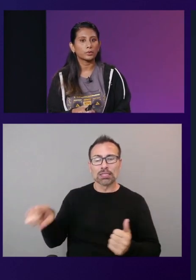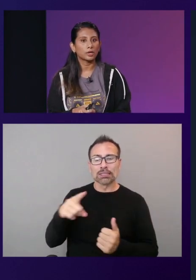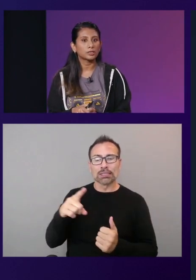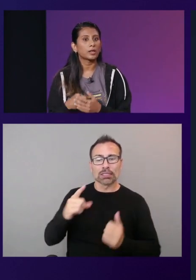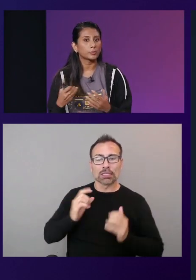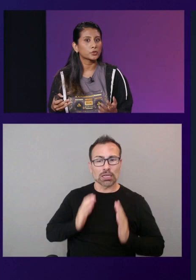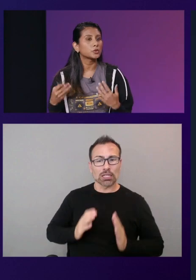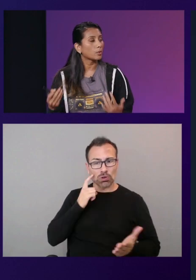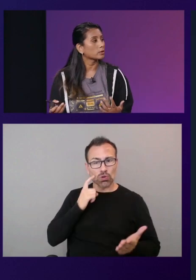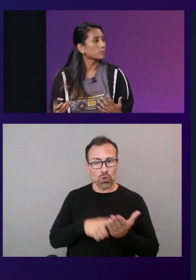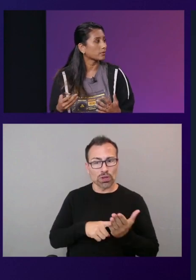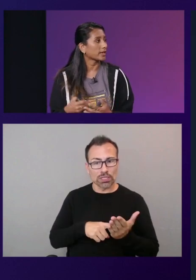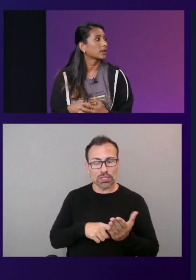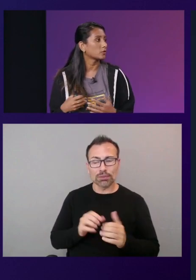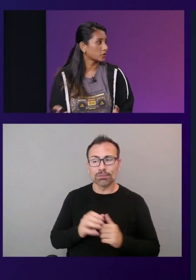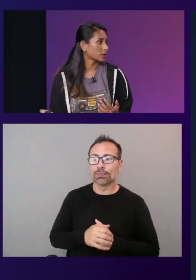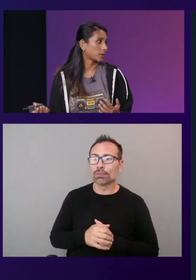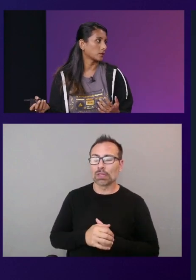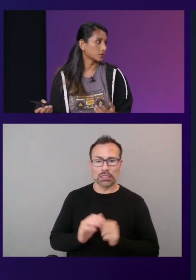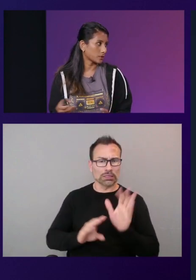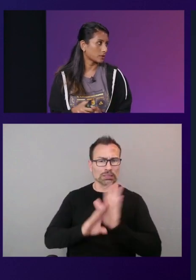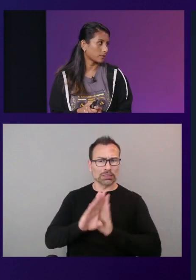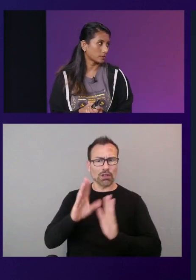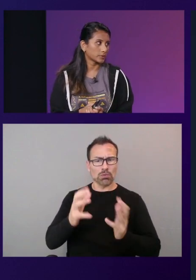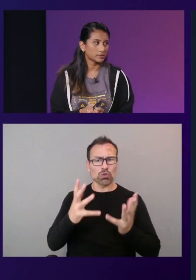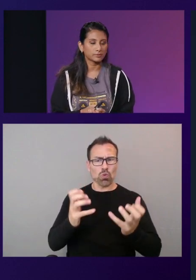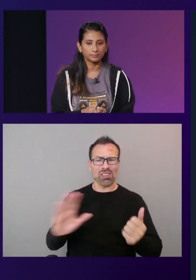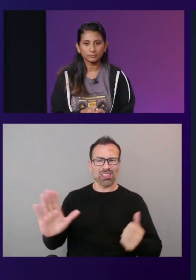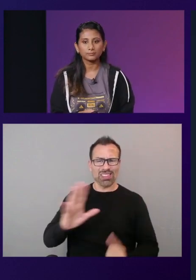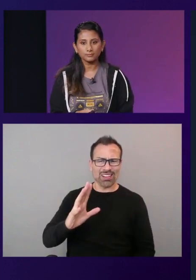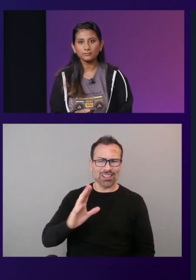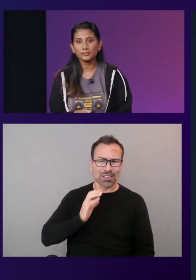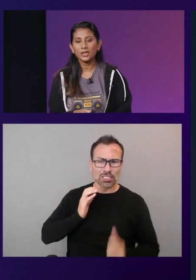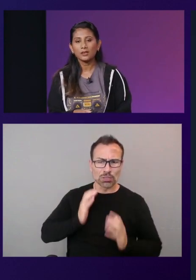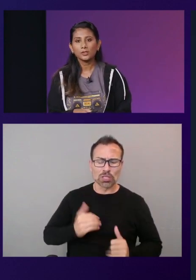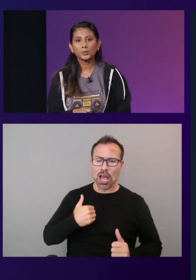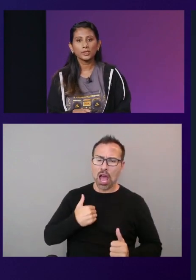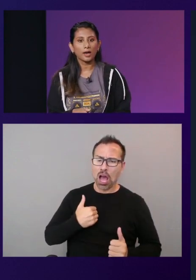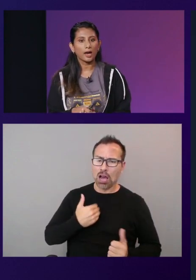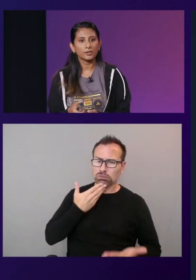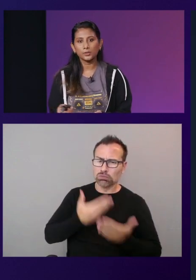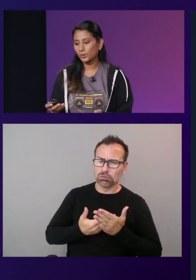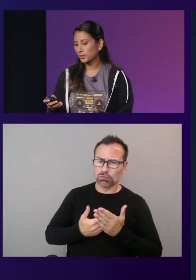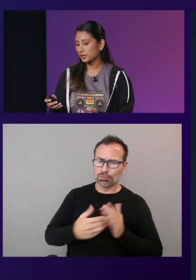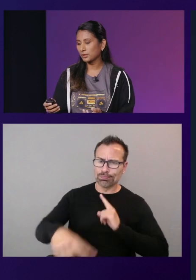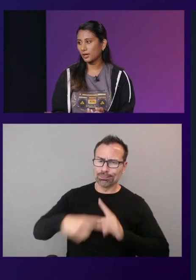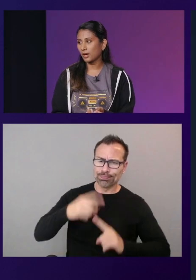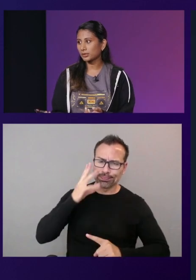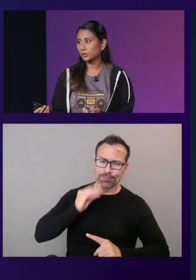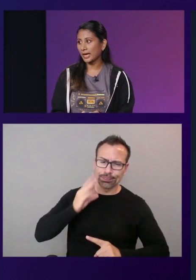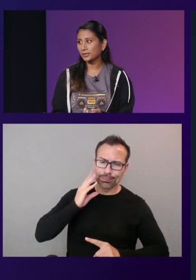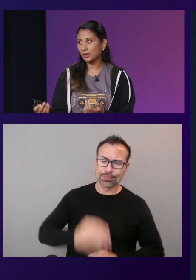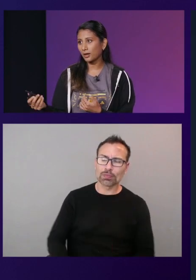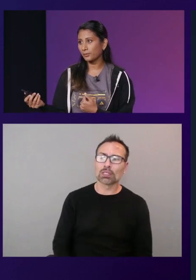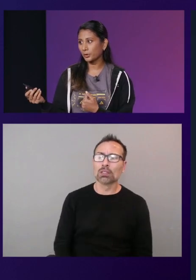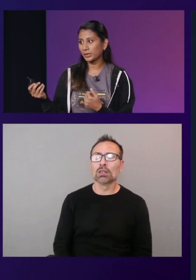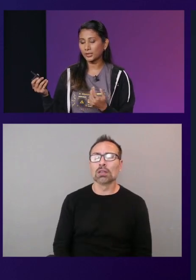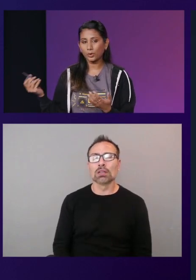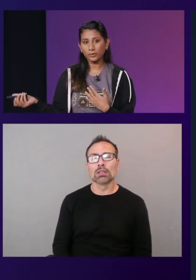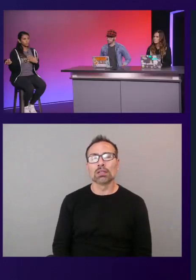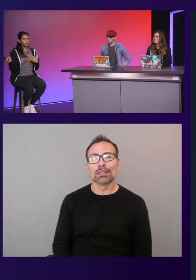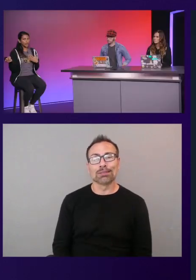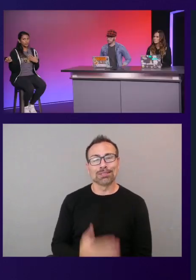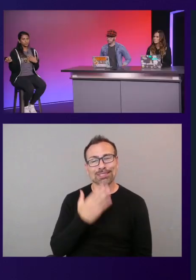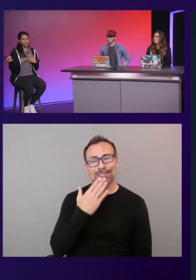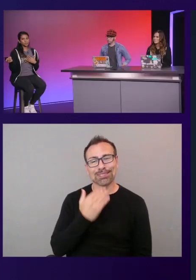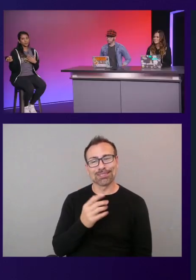So developers do want to provide that rich experience to their developers. Sweet. So that's that's